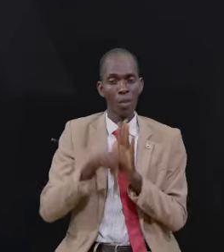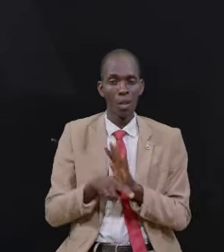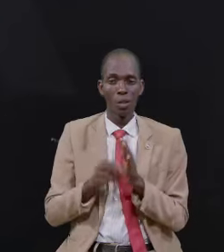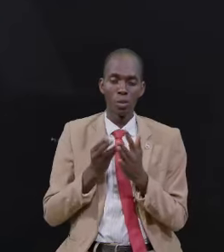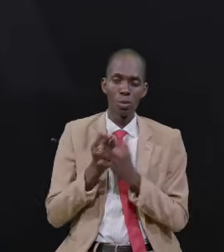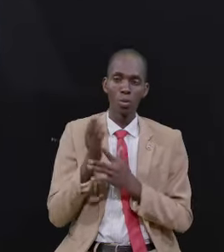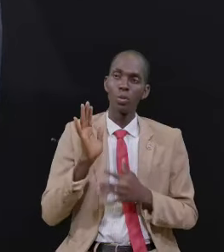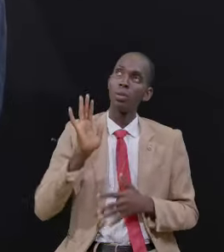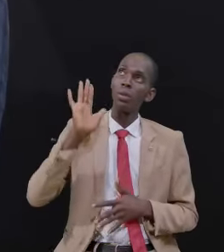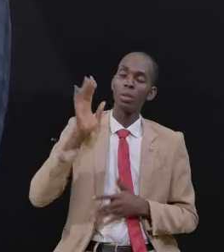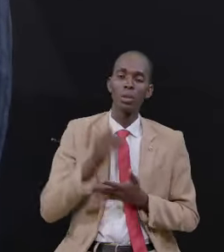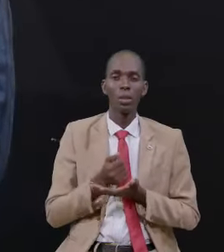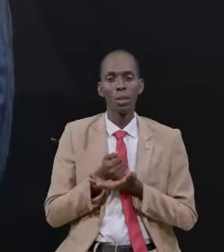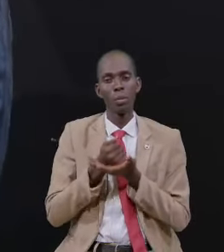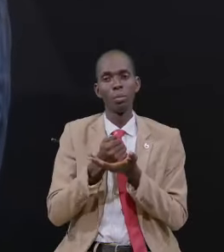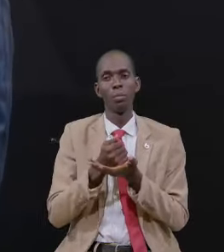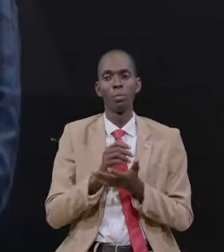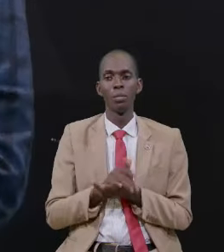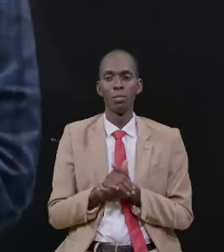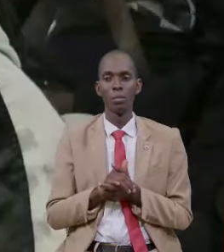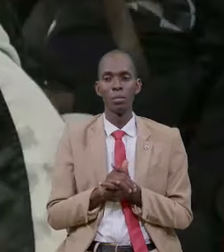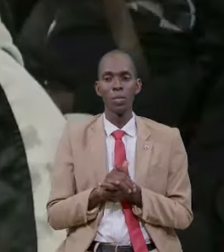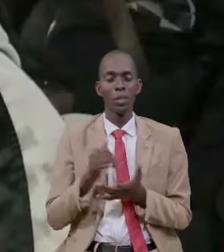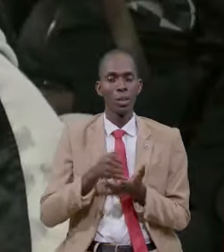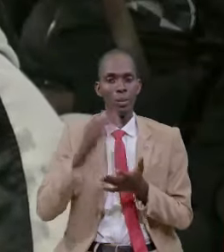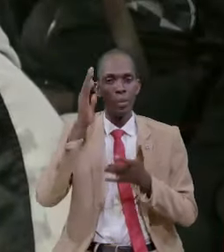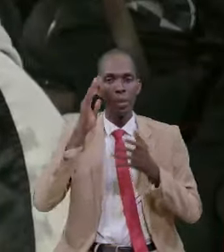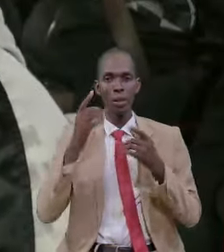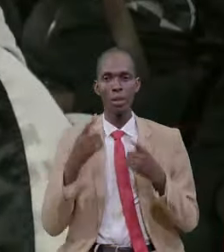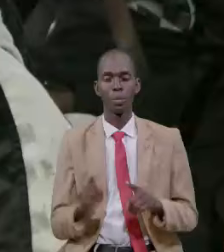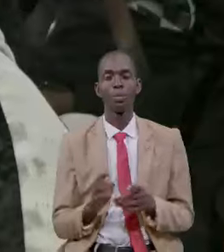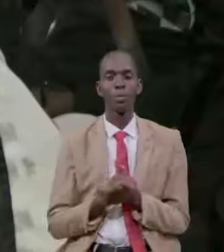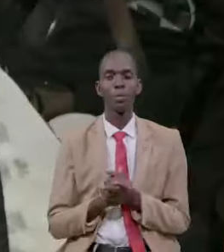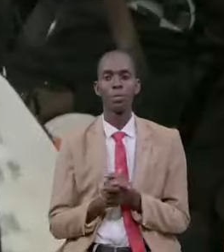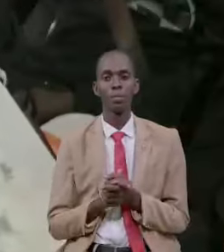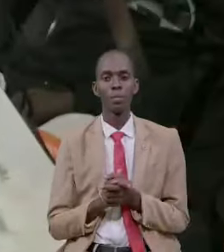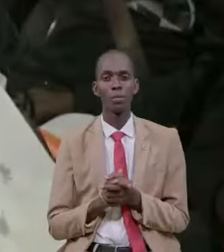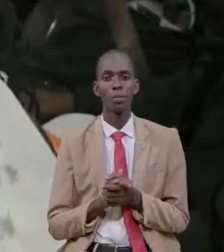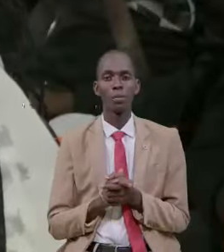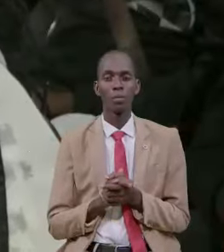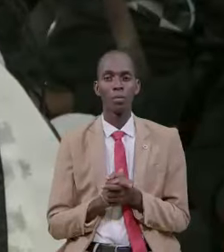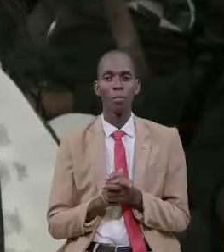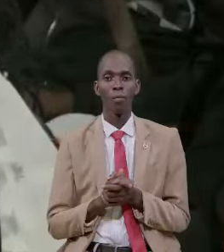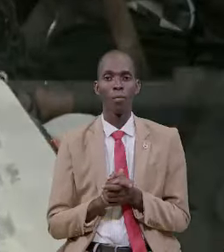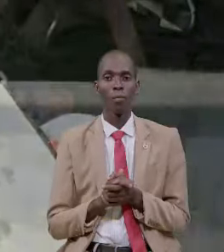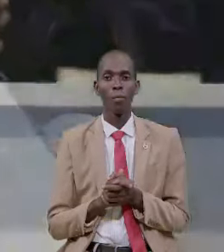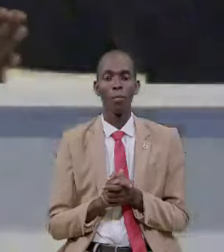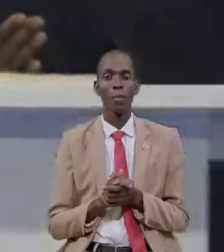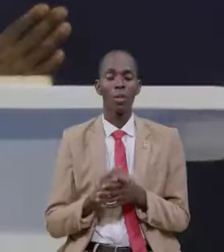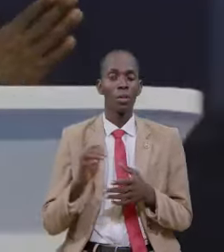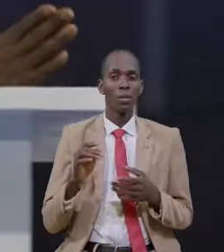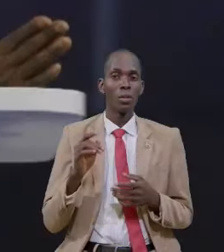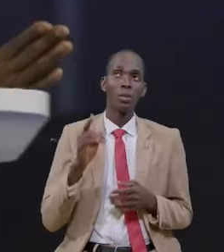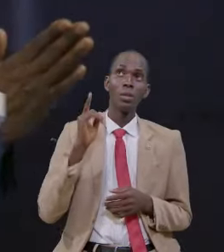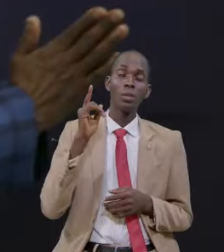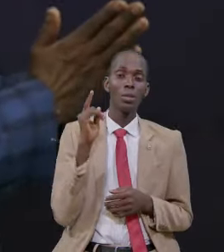his help. It will happen. To you today, healing